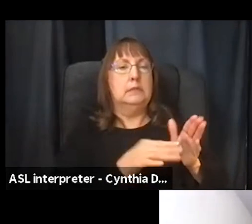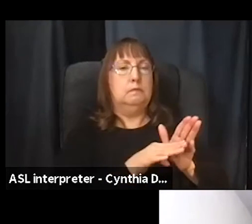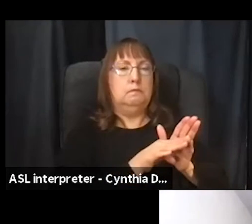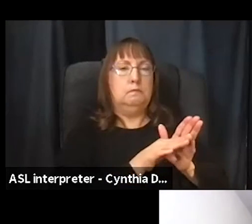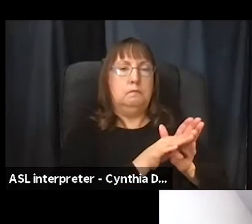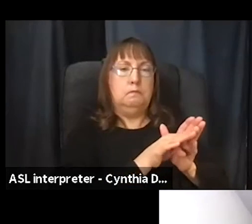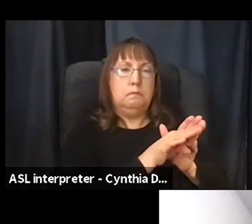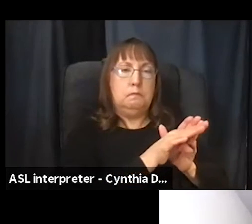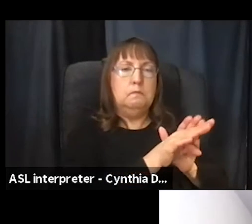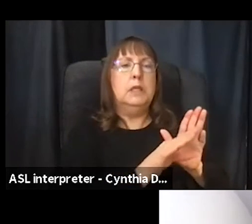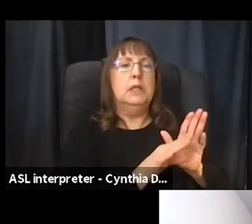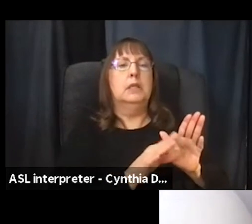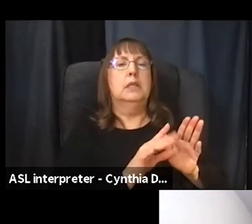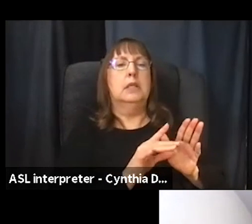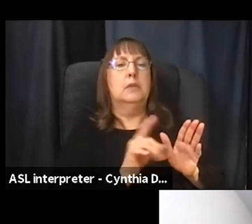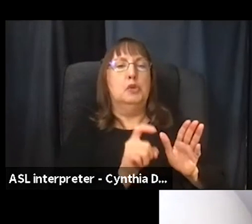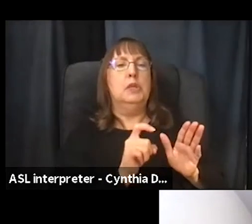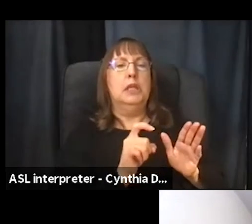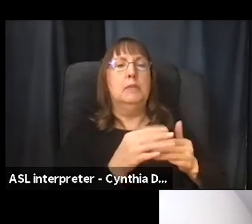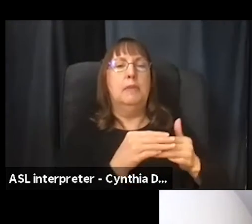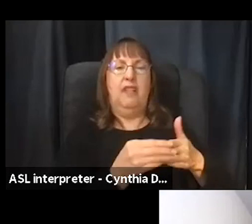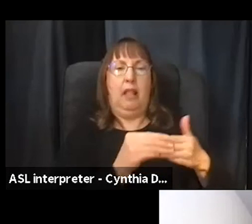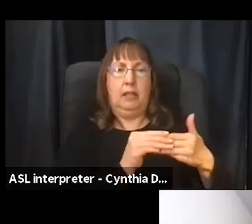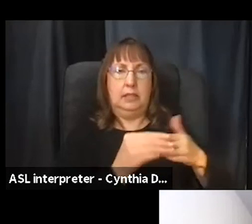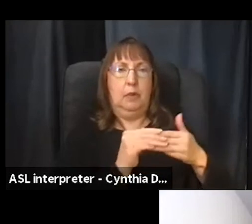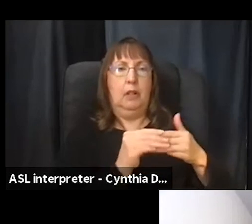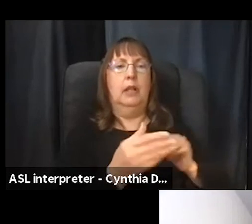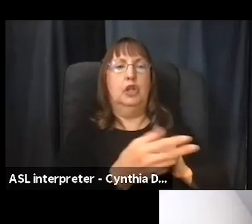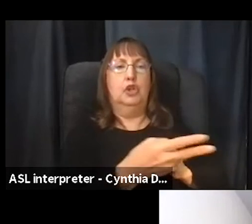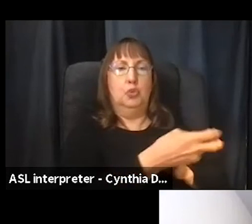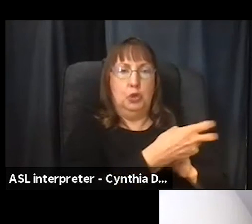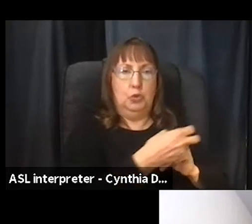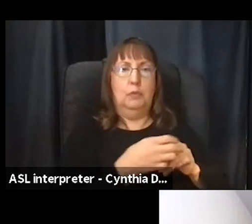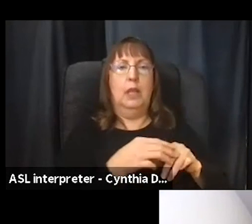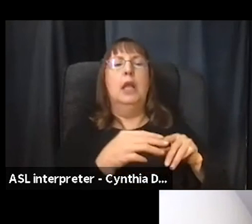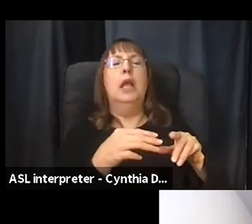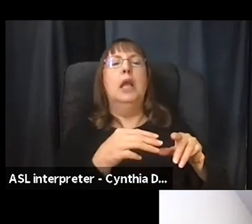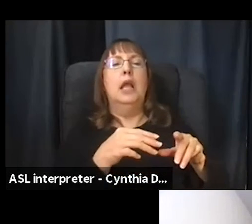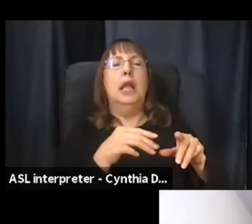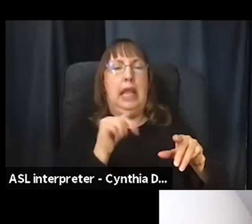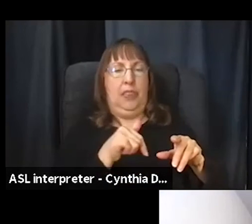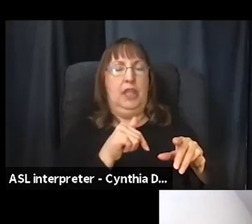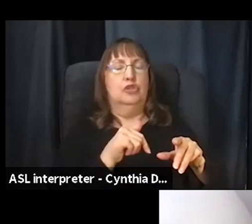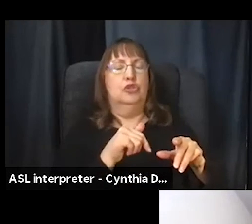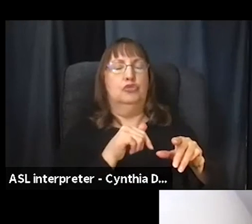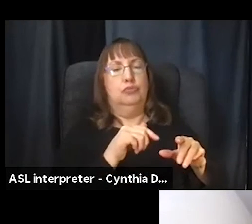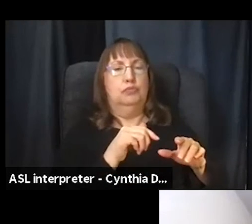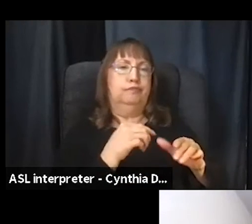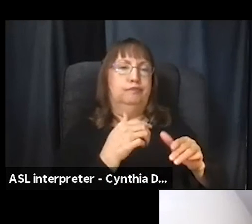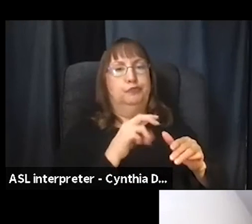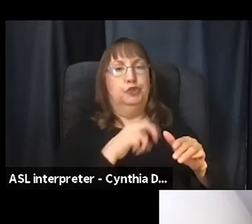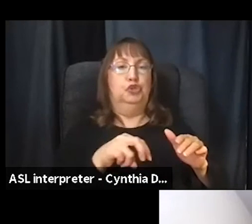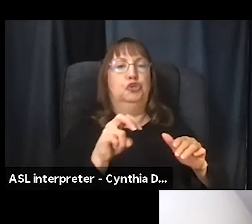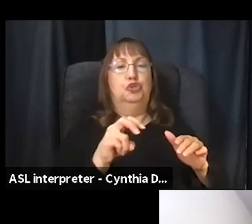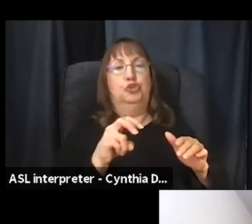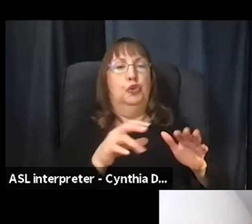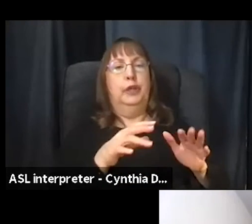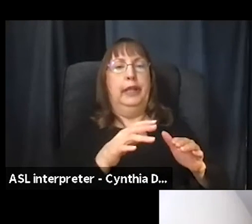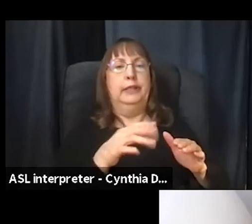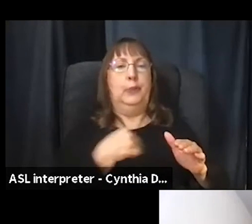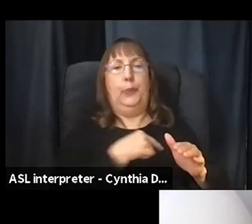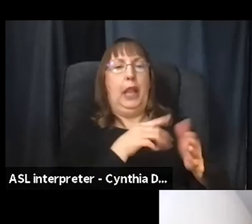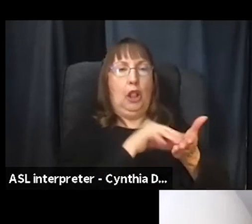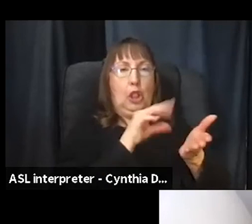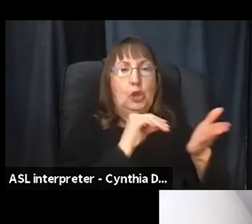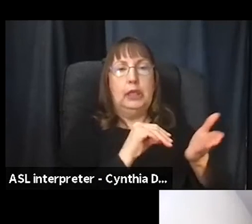in your recruitment and in this journey as we're learning, as things